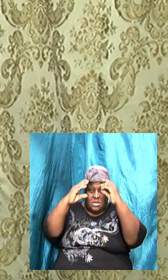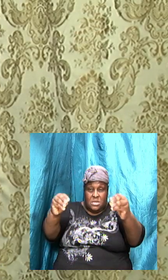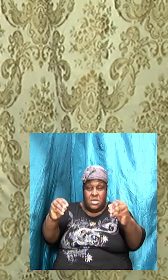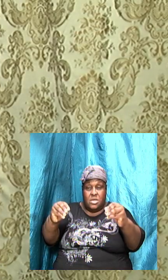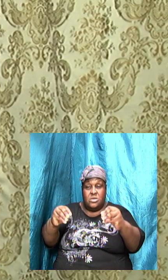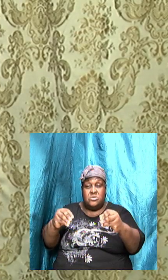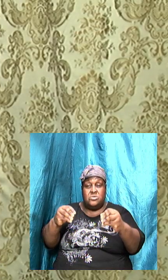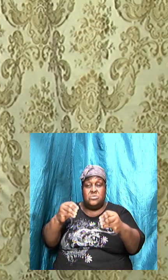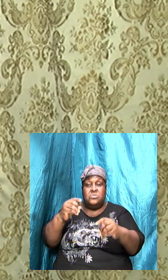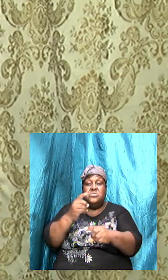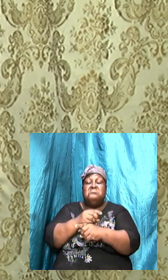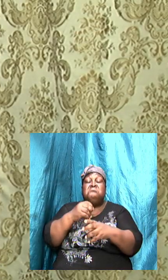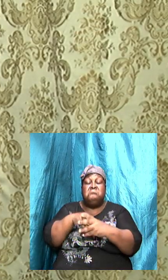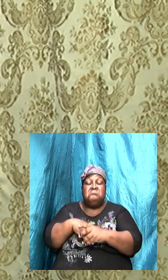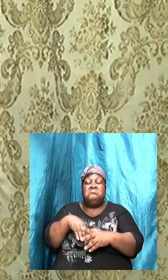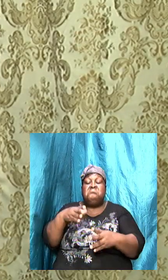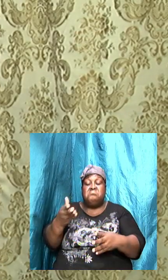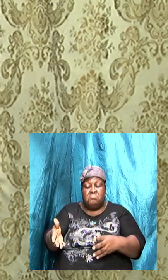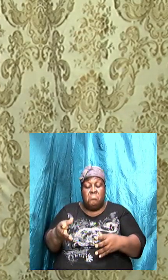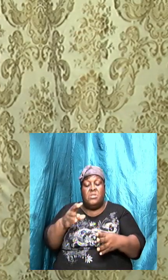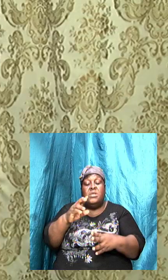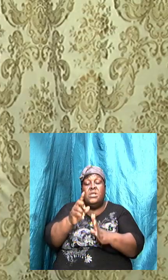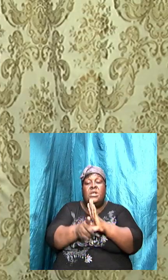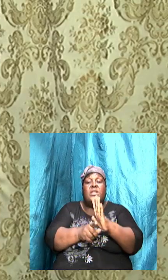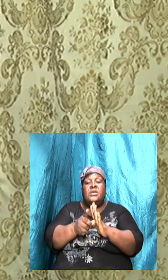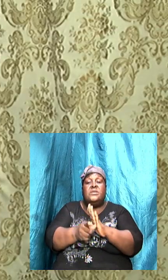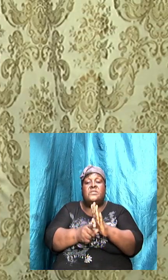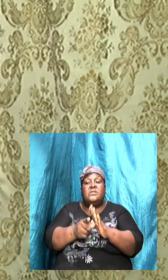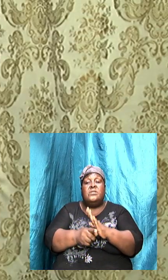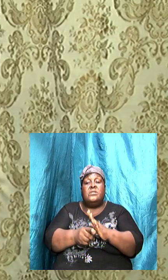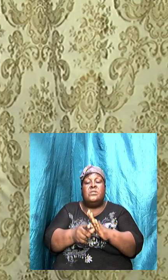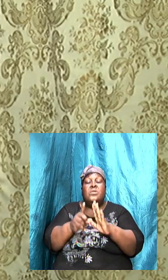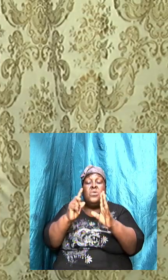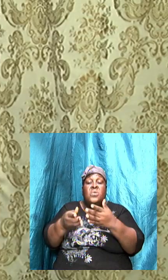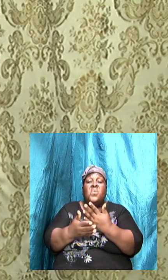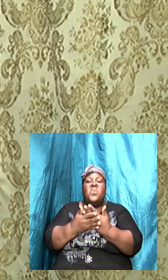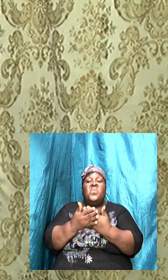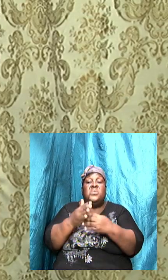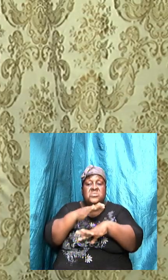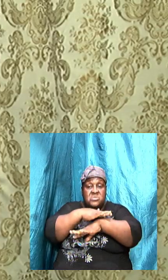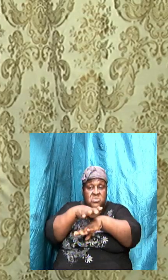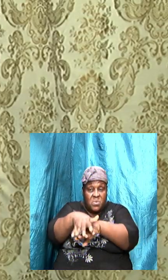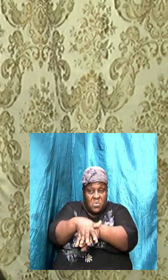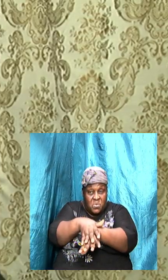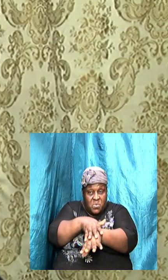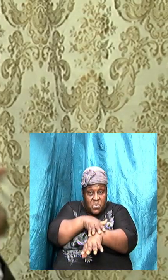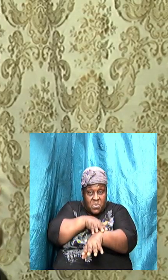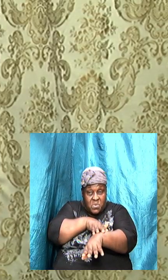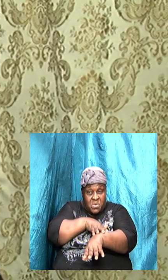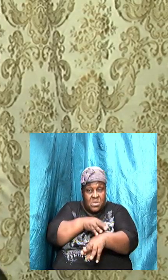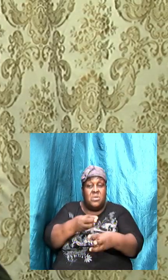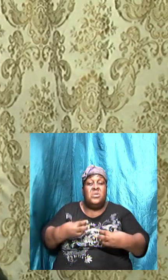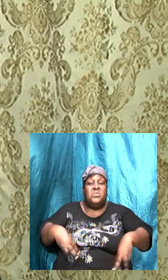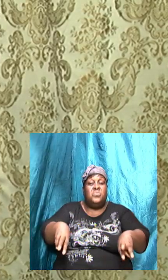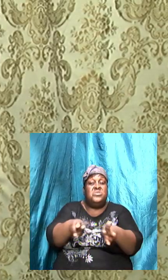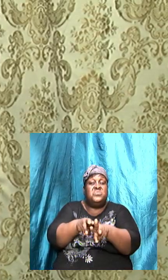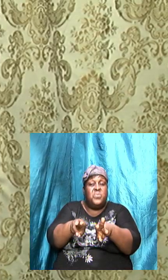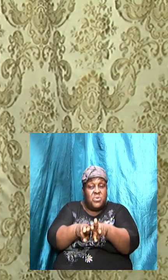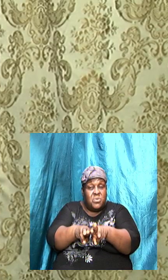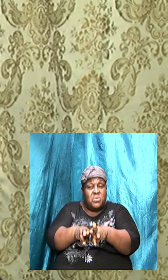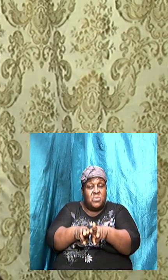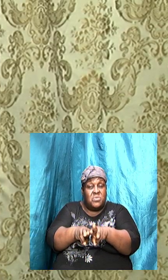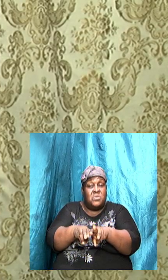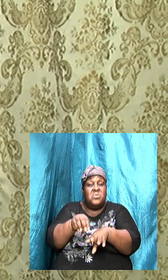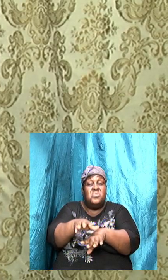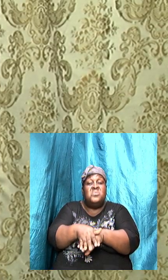lessons as we go through. And we are going slowly, but it is worth going slow, because I'm not just teaching and